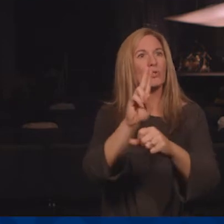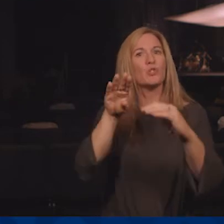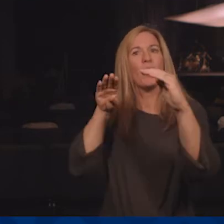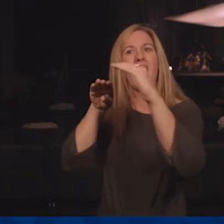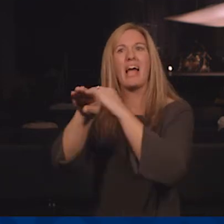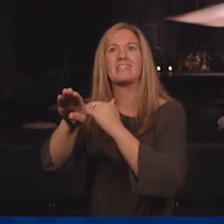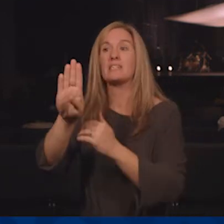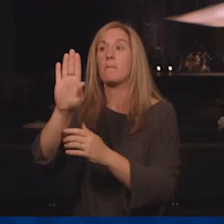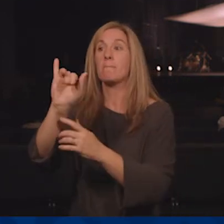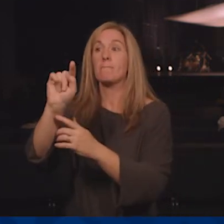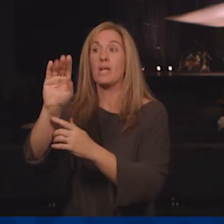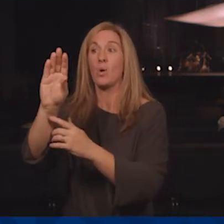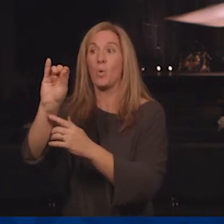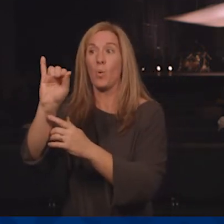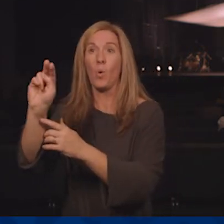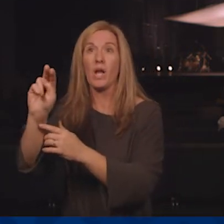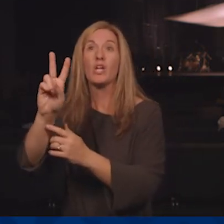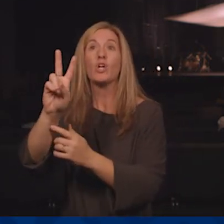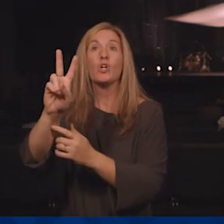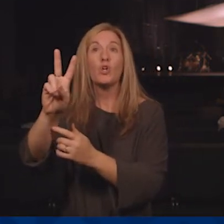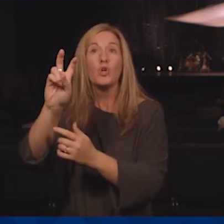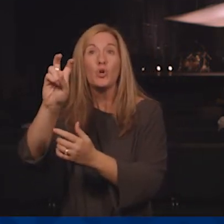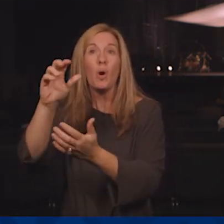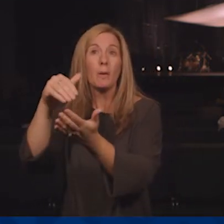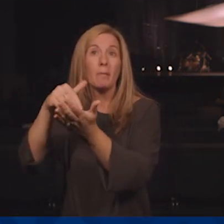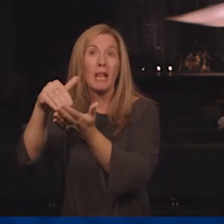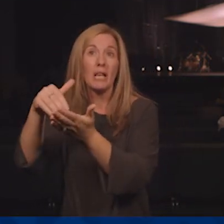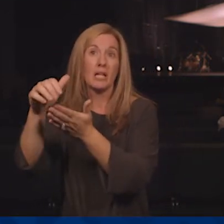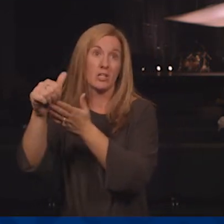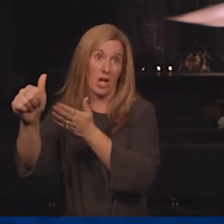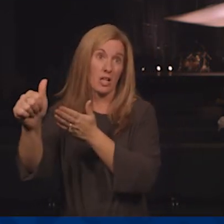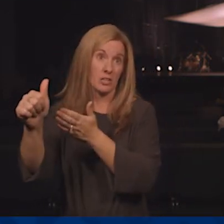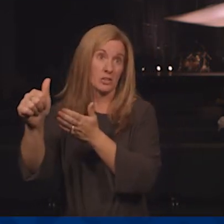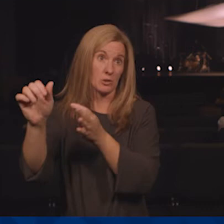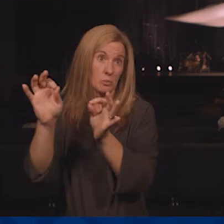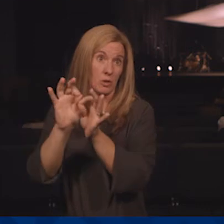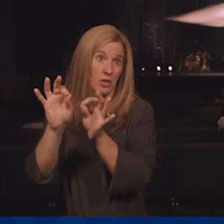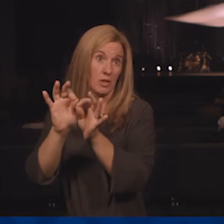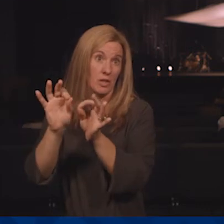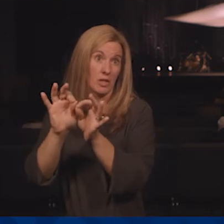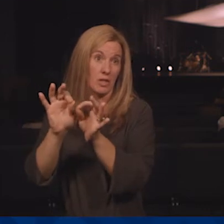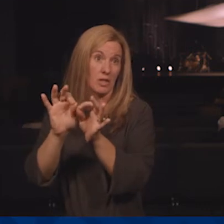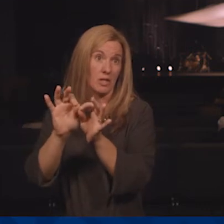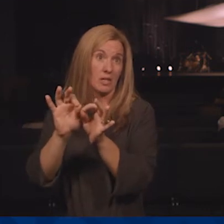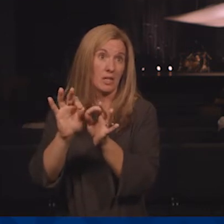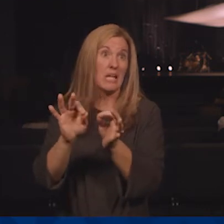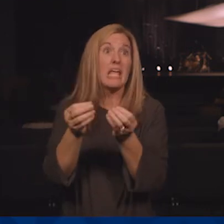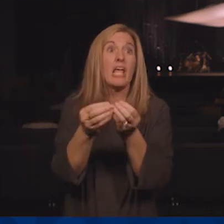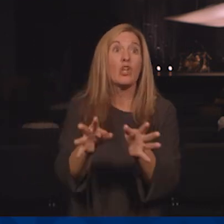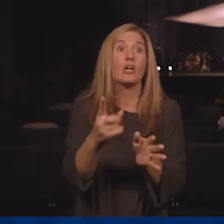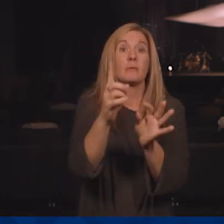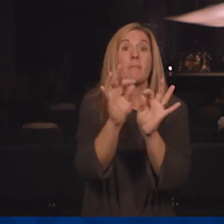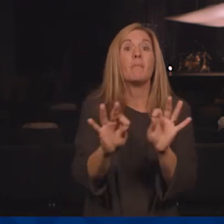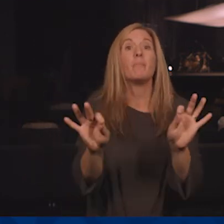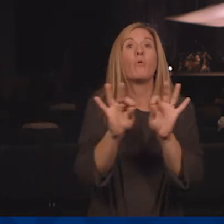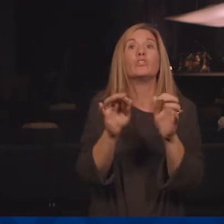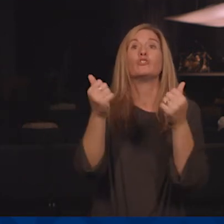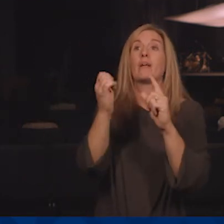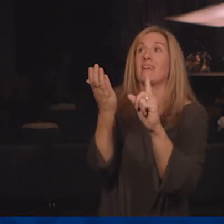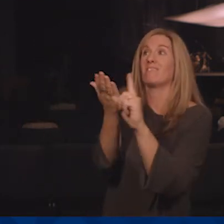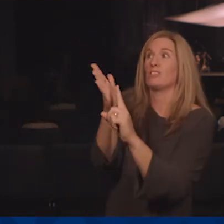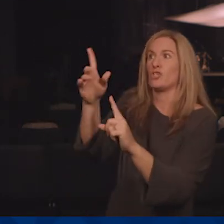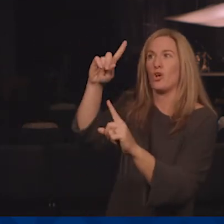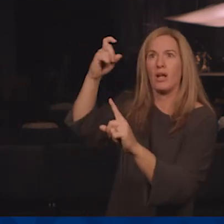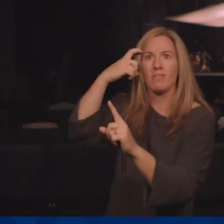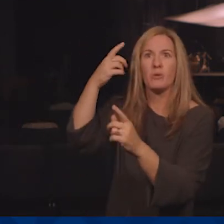in a landfill. He's trying to get the local government to let him excavate the landfill. He lost something important. I once lost my